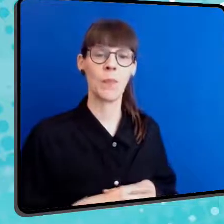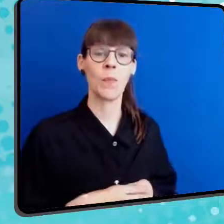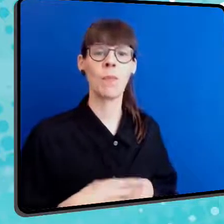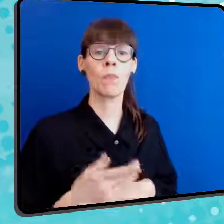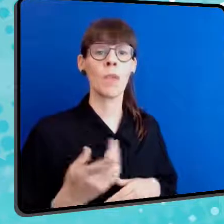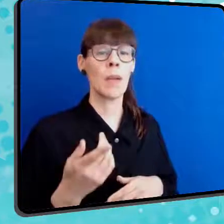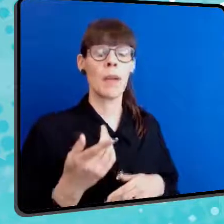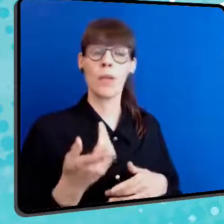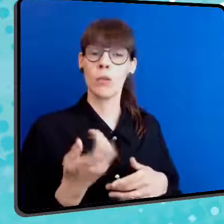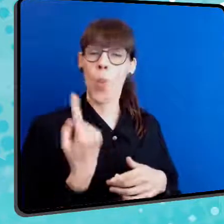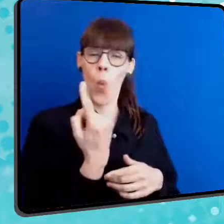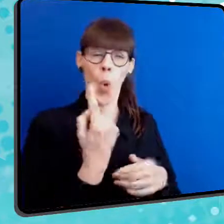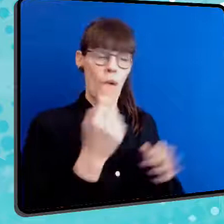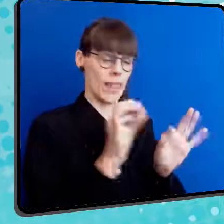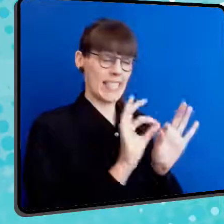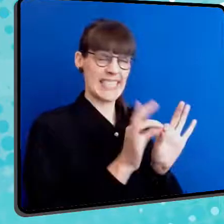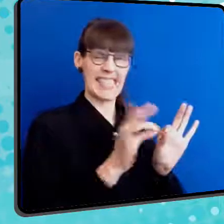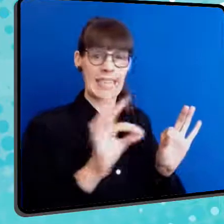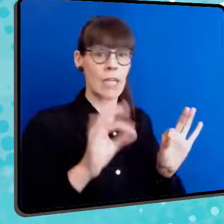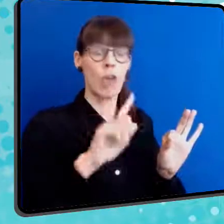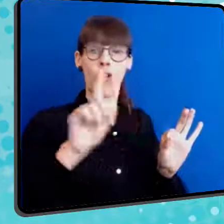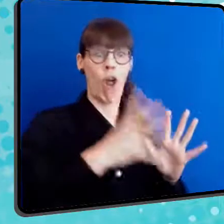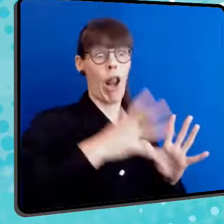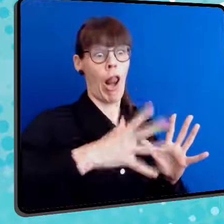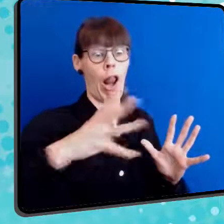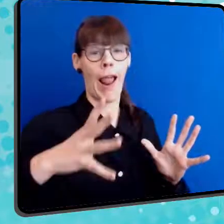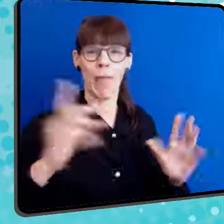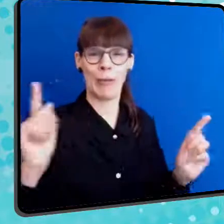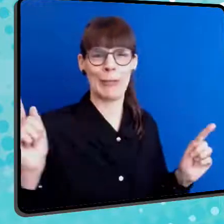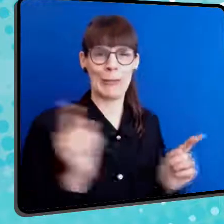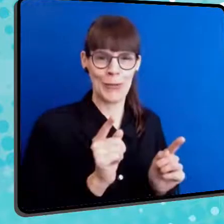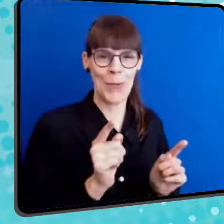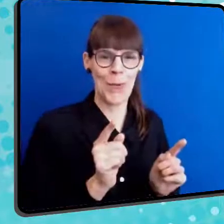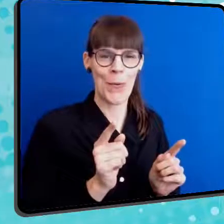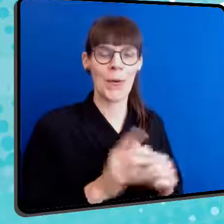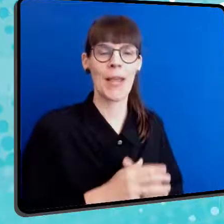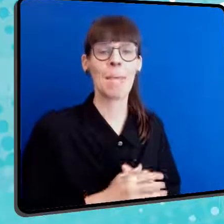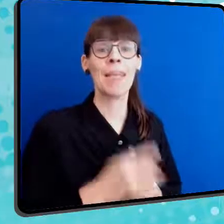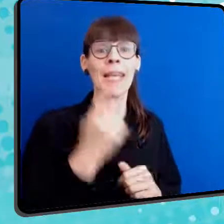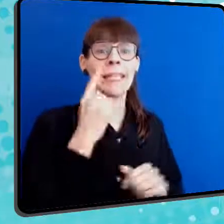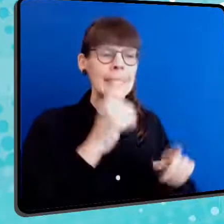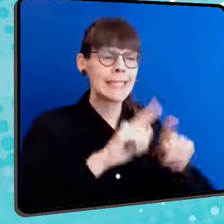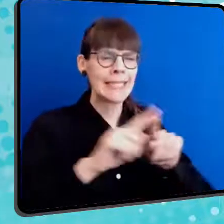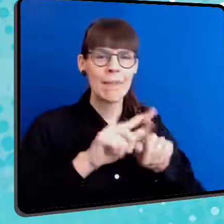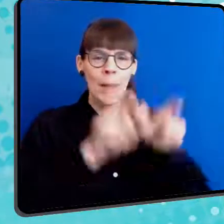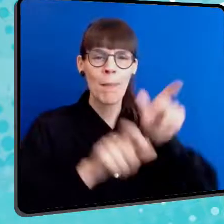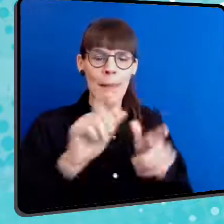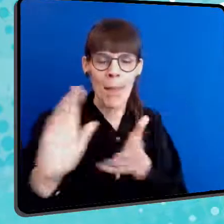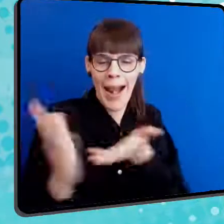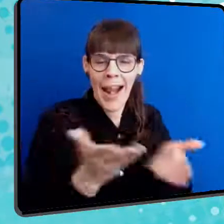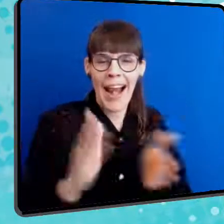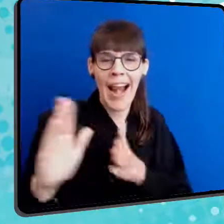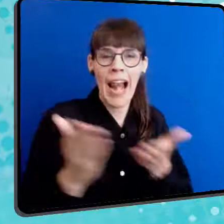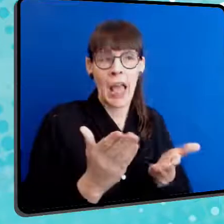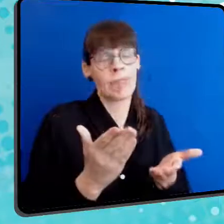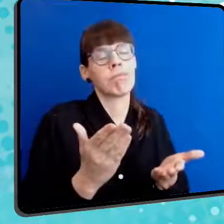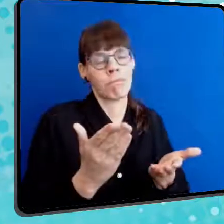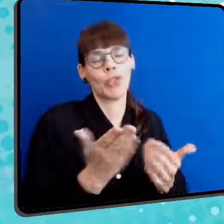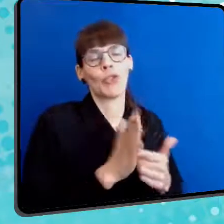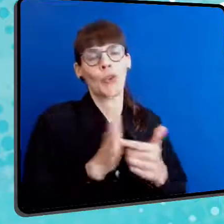sentence, and then hopefully the variety that we get from all our guests will show the extreme variety that we have within machine